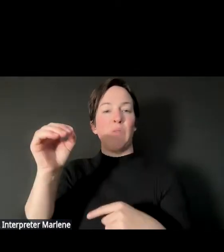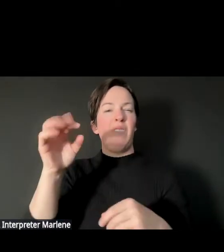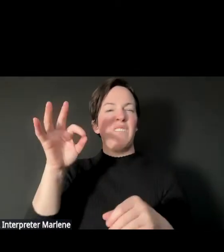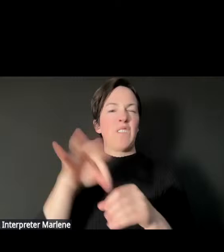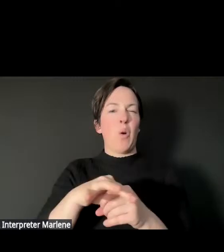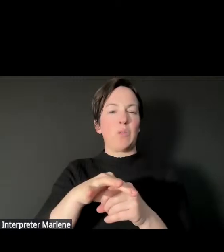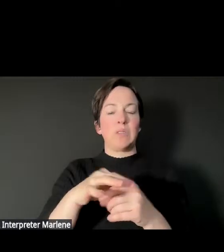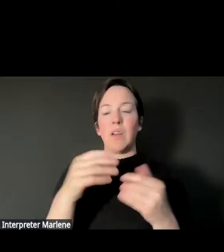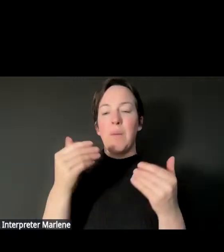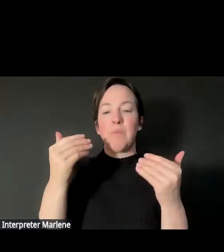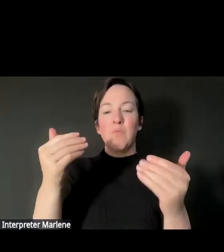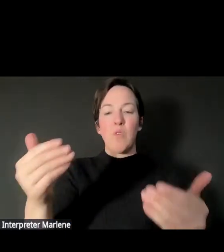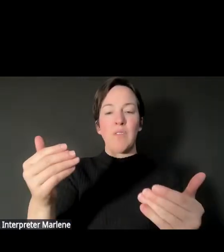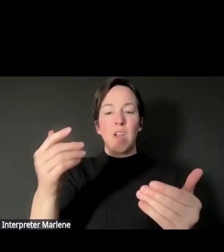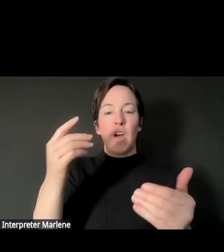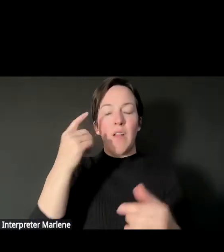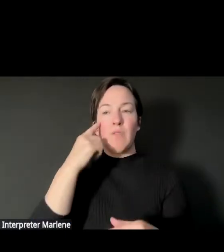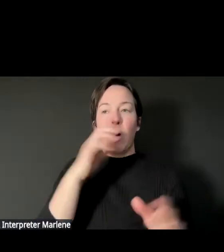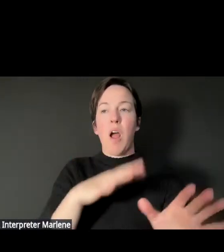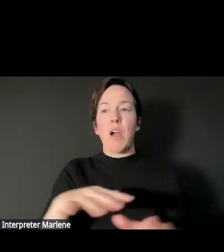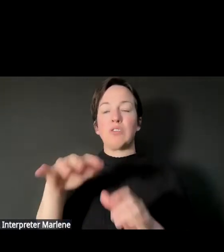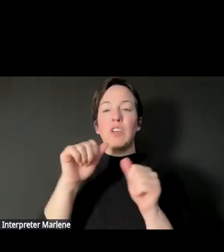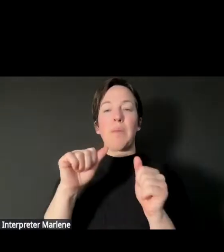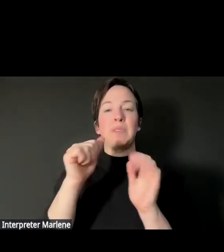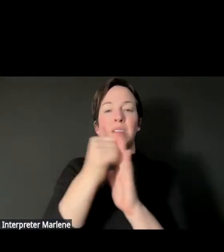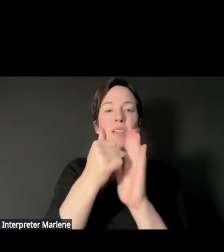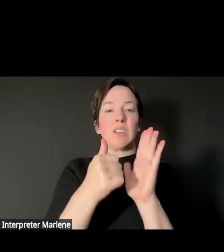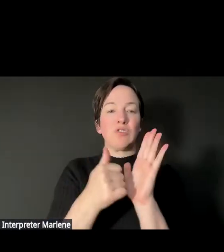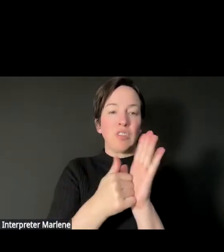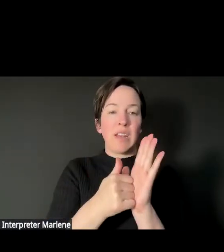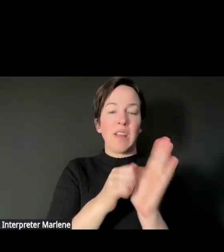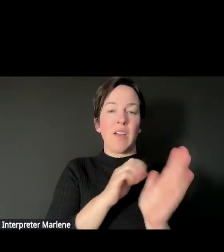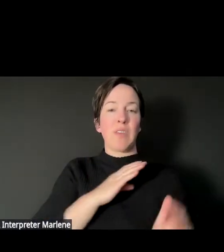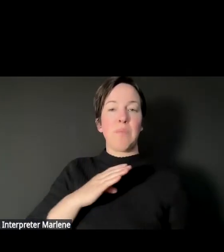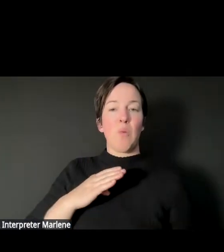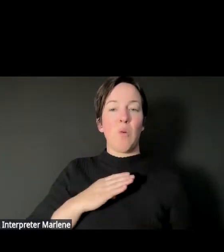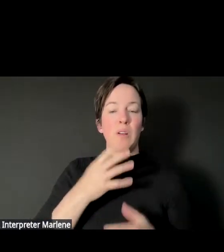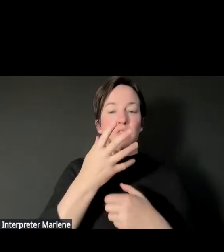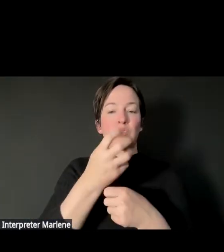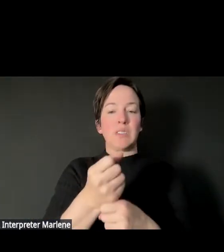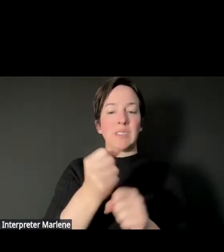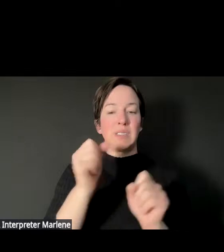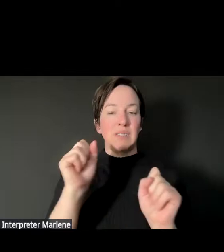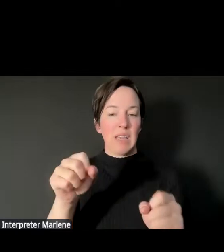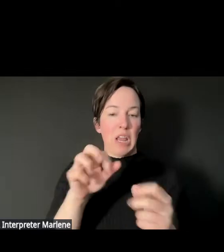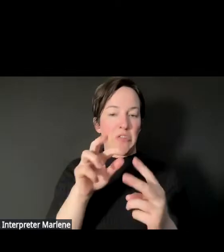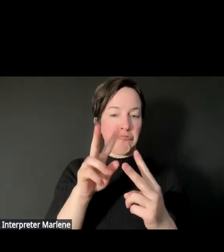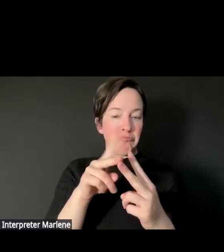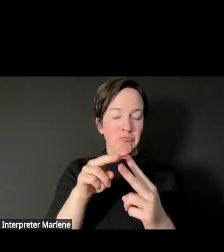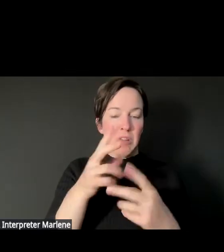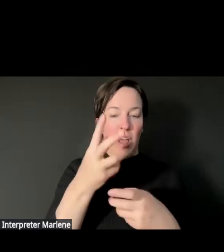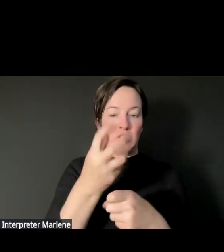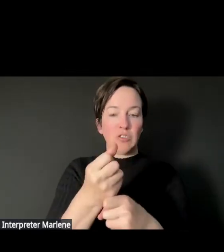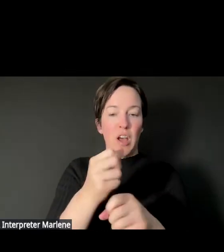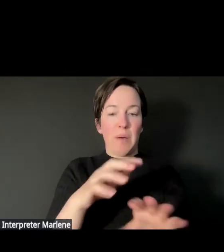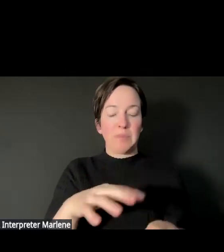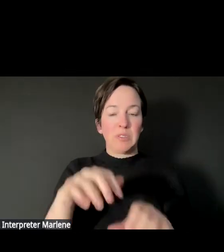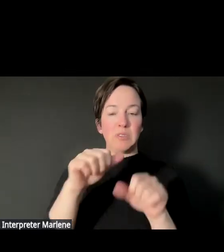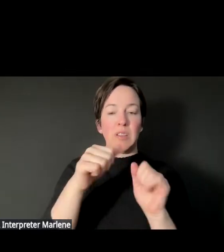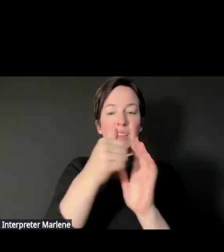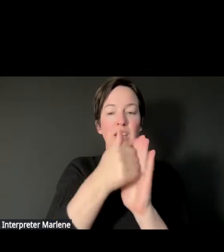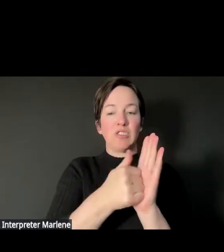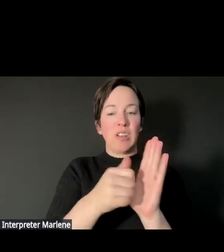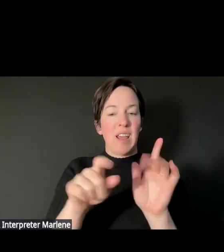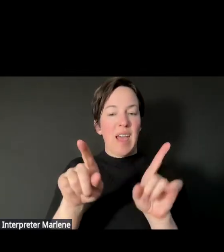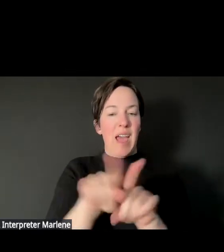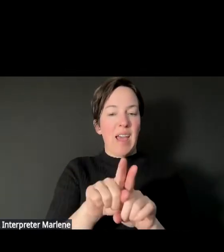Okay, moving on to the adopting the agenda. The Board of Trustees may either adopt the agenda as presented or make